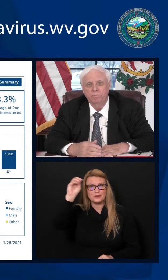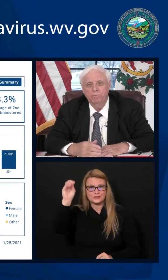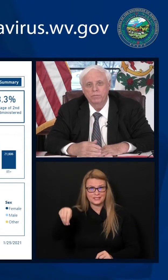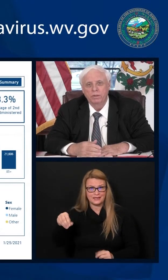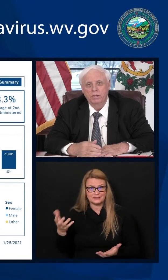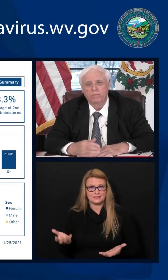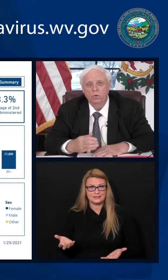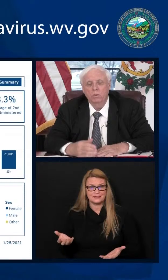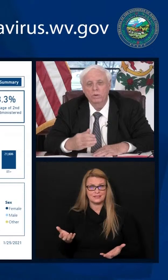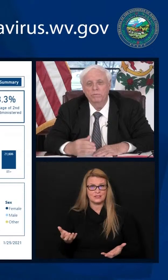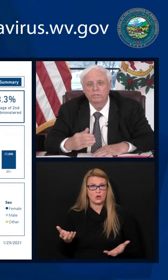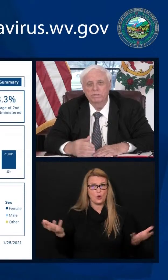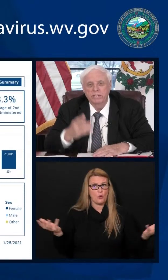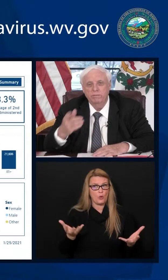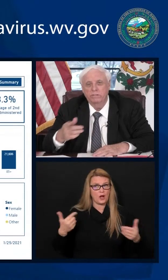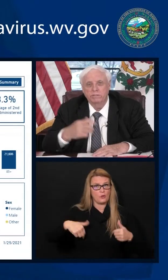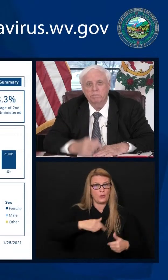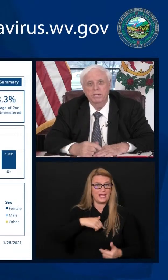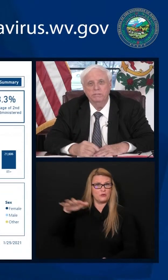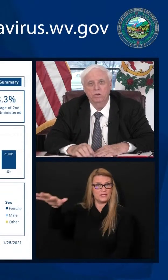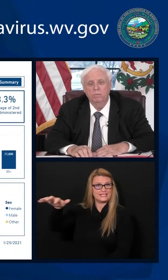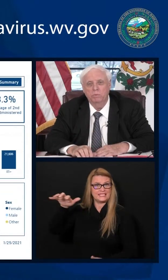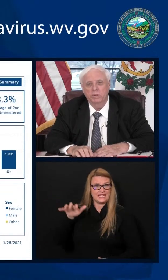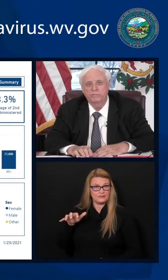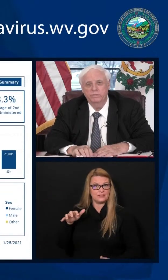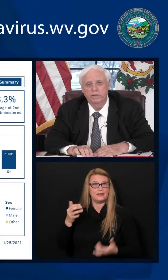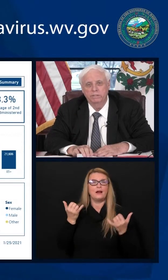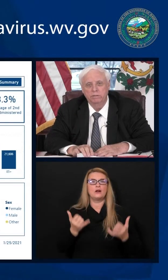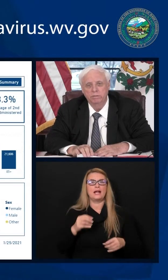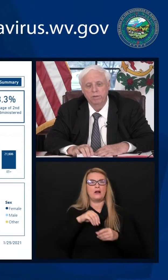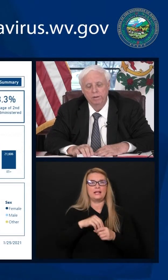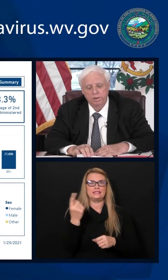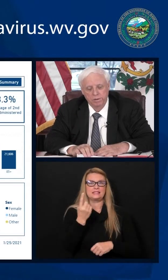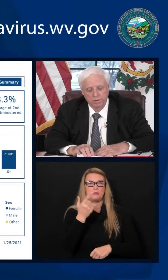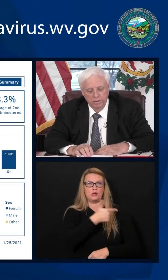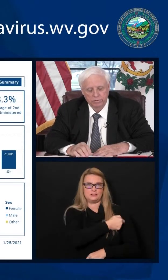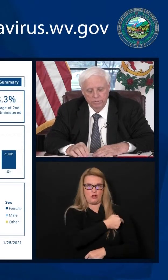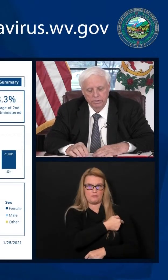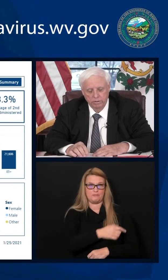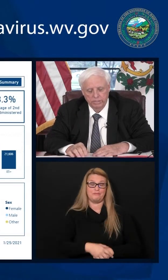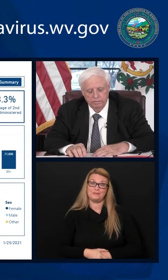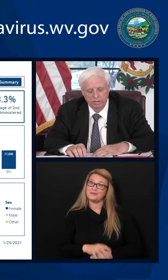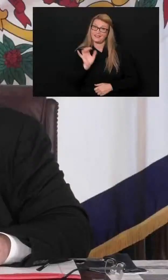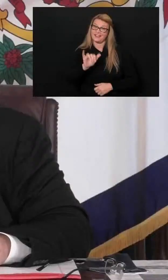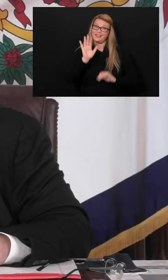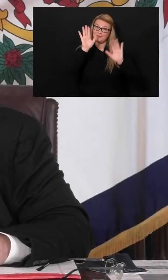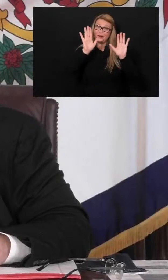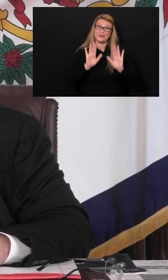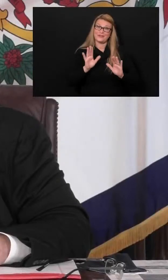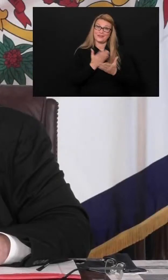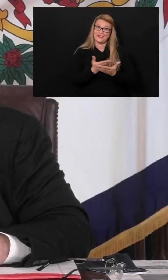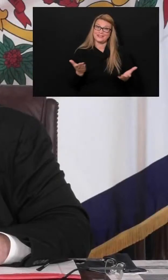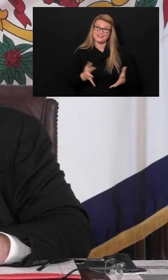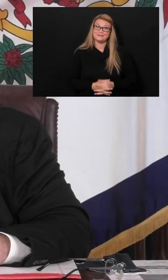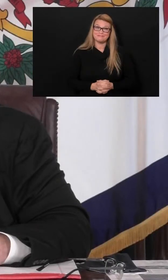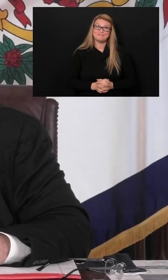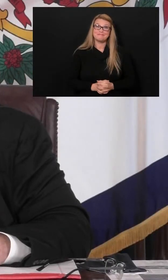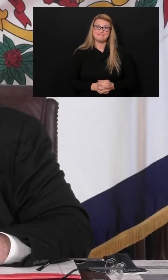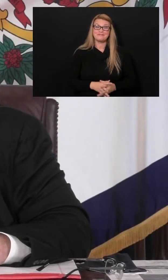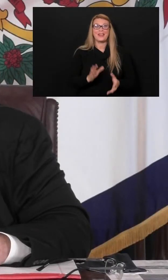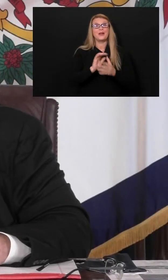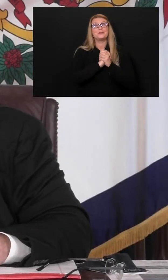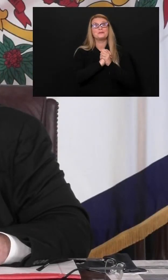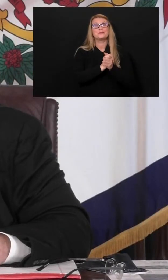106.4% of what we've received are in somebody's arm in West Virginia. That's really great stuff. And so I